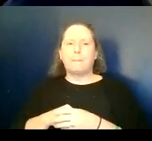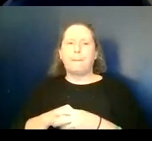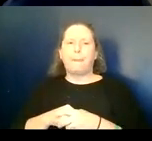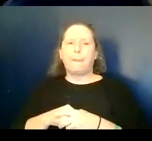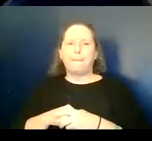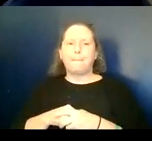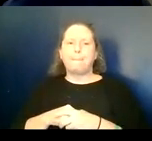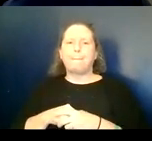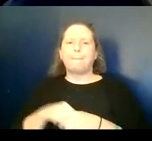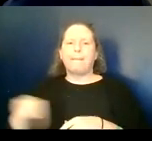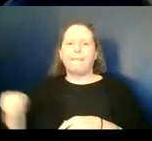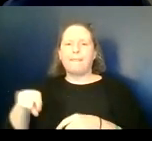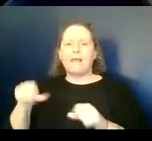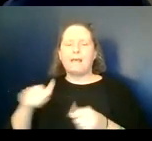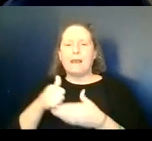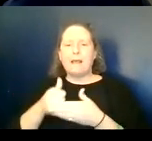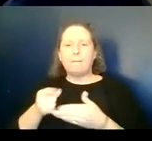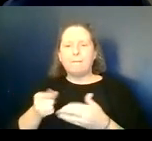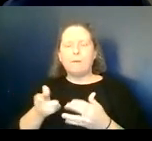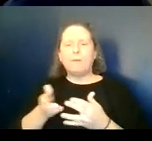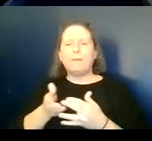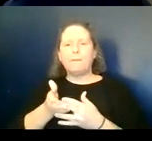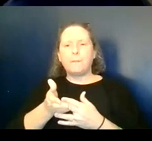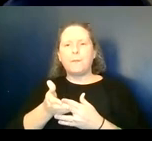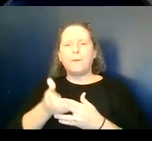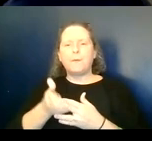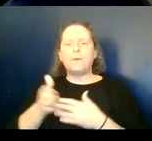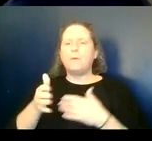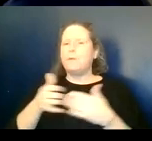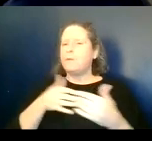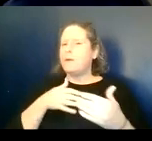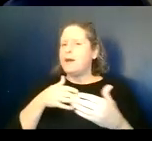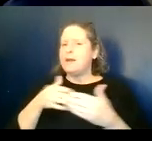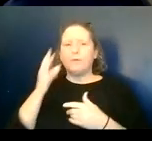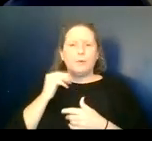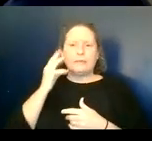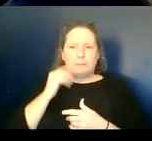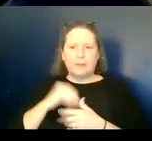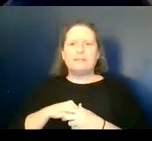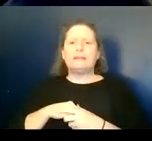and they could help you through whatever you're going through, and